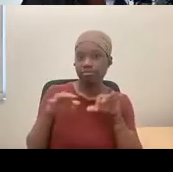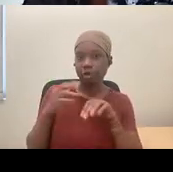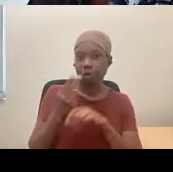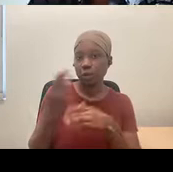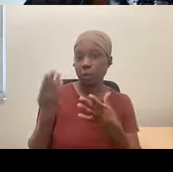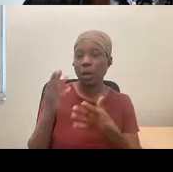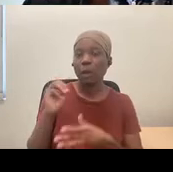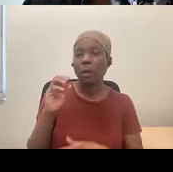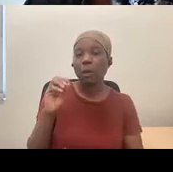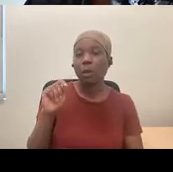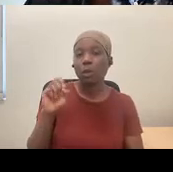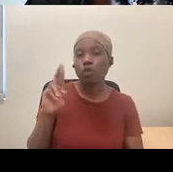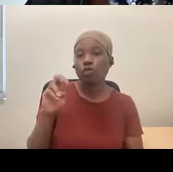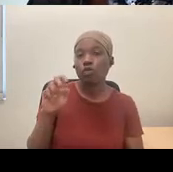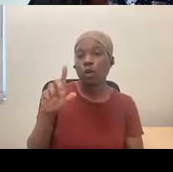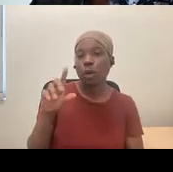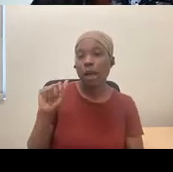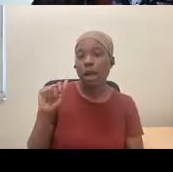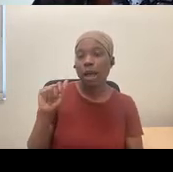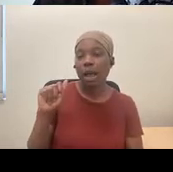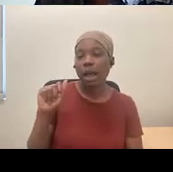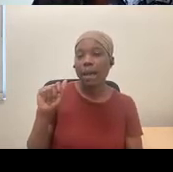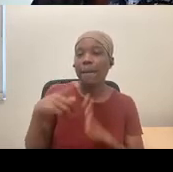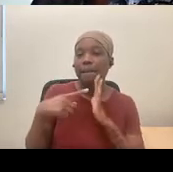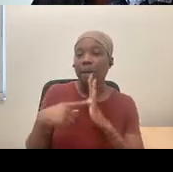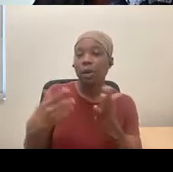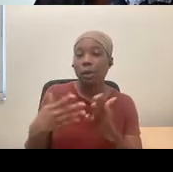of the Motorola was a Moto G 5 Plus.